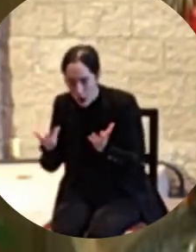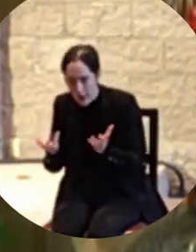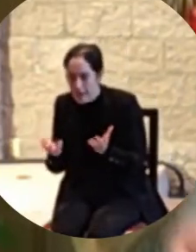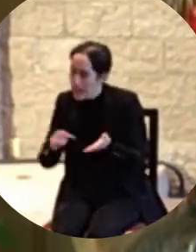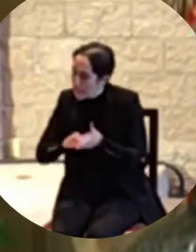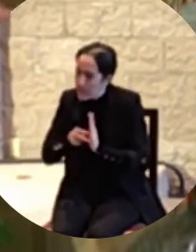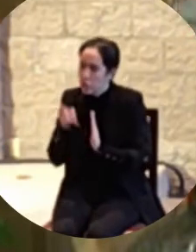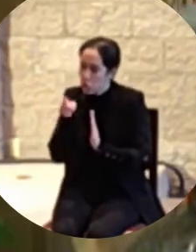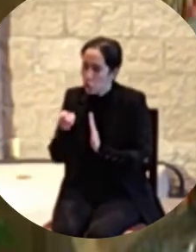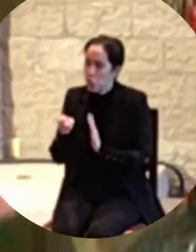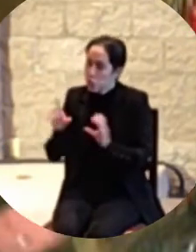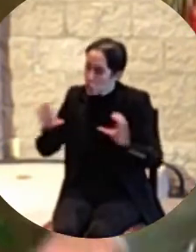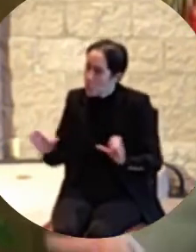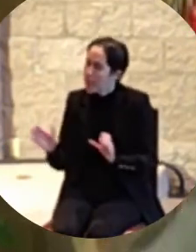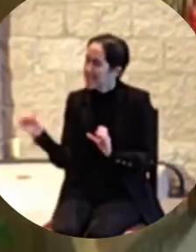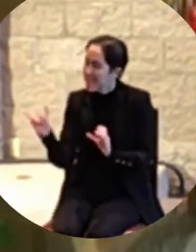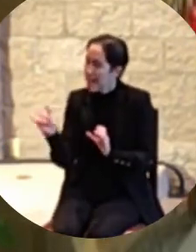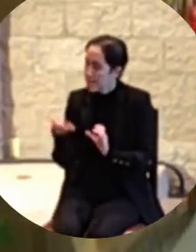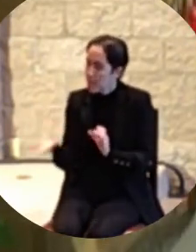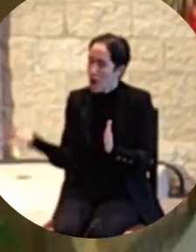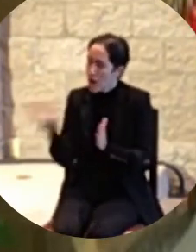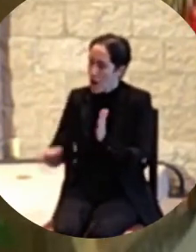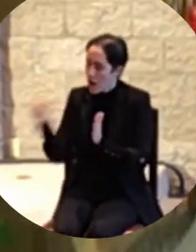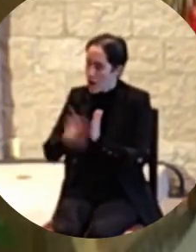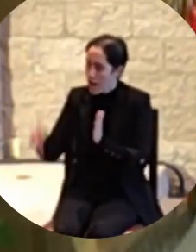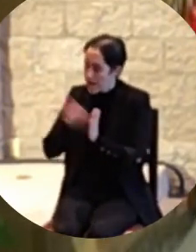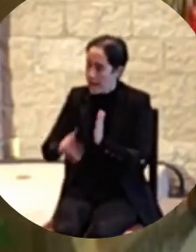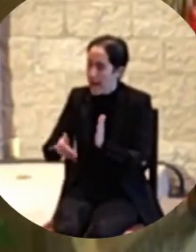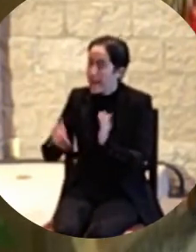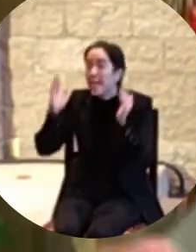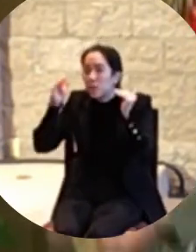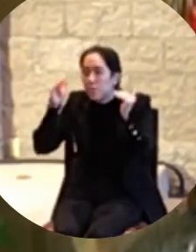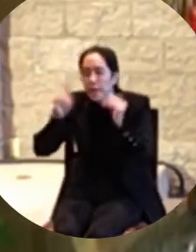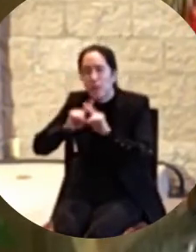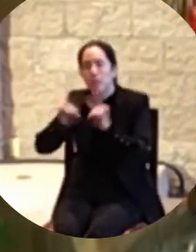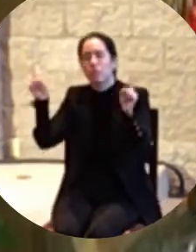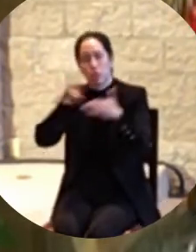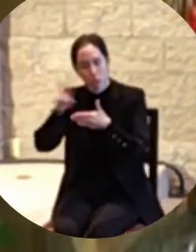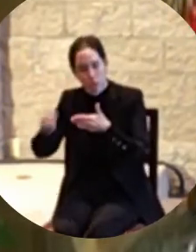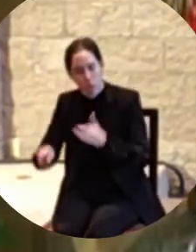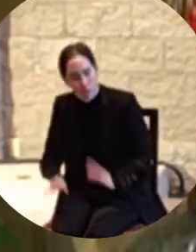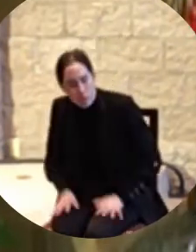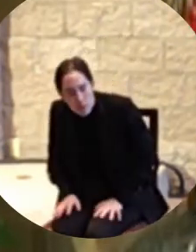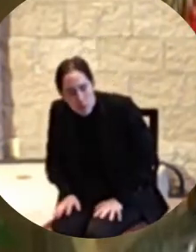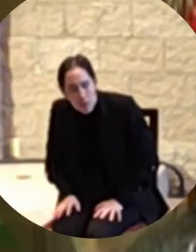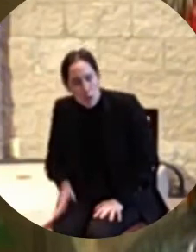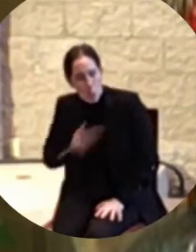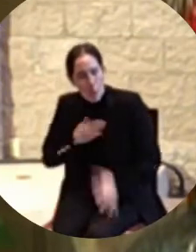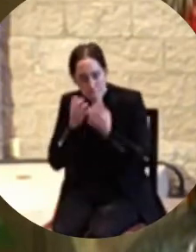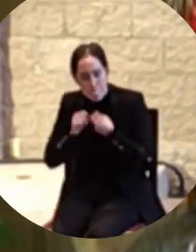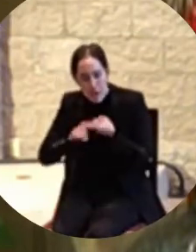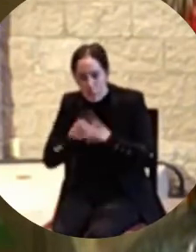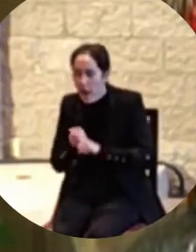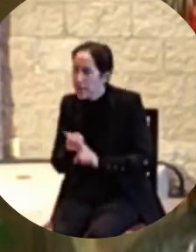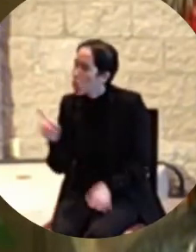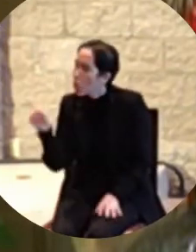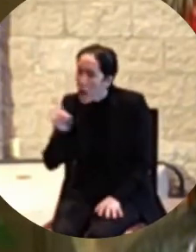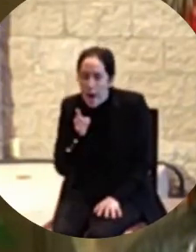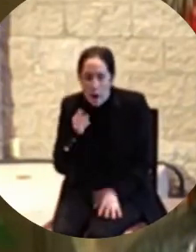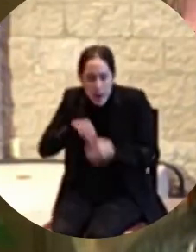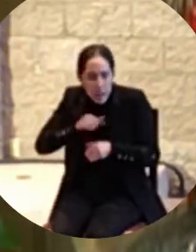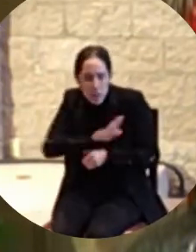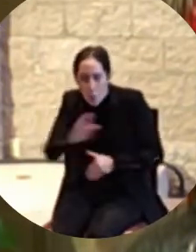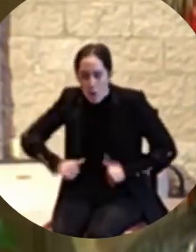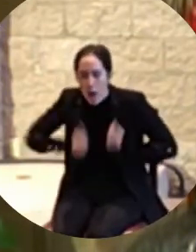again, expecting different results. My dear friends, where are you going through hell again and again and